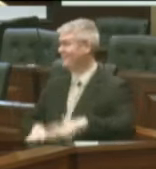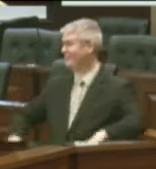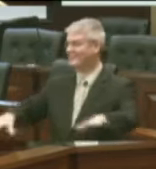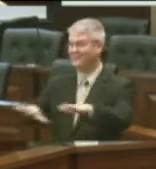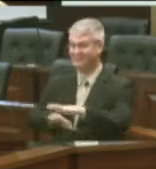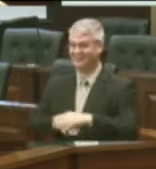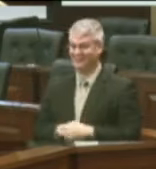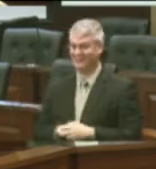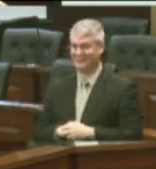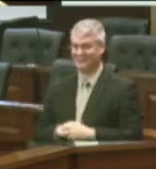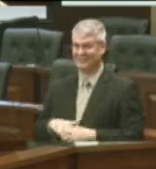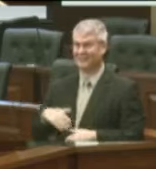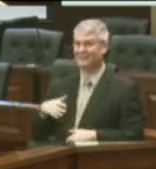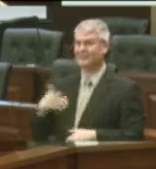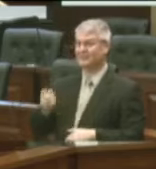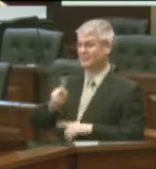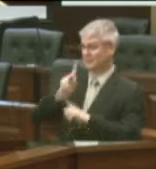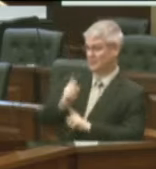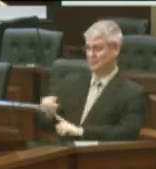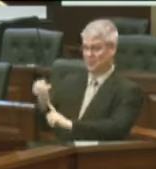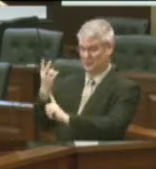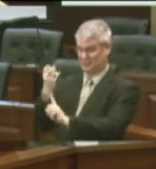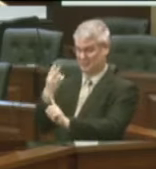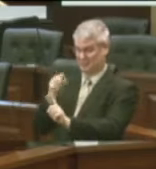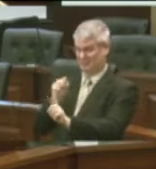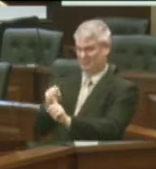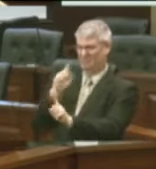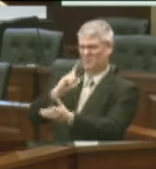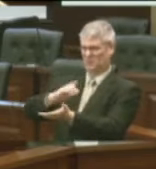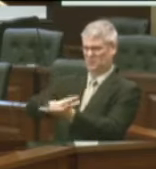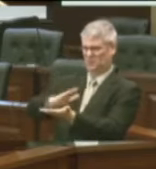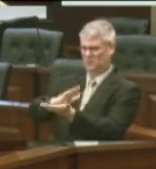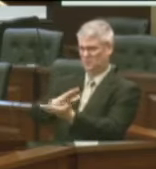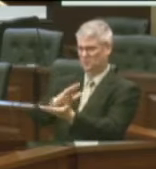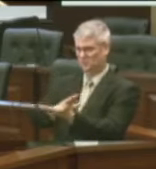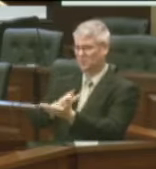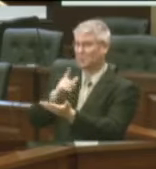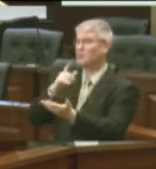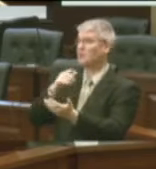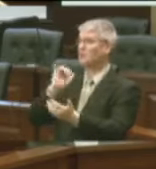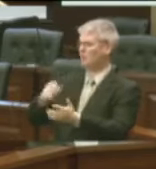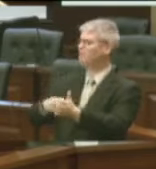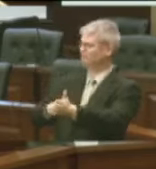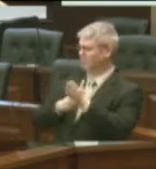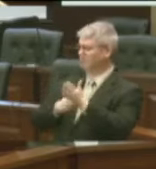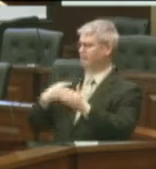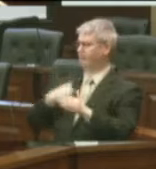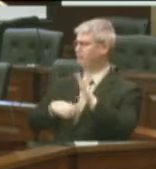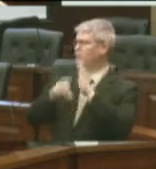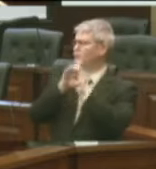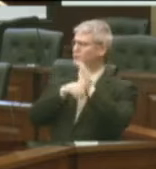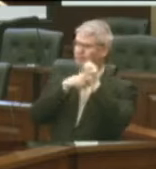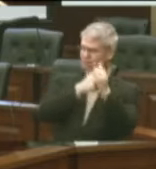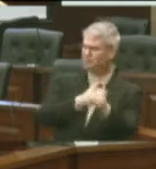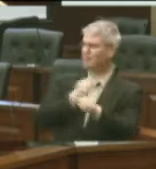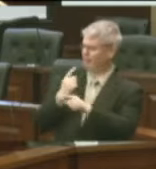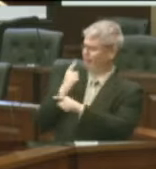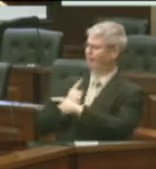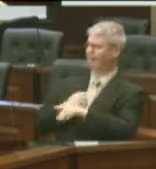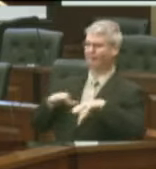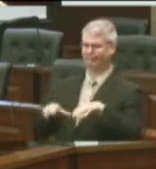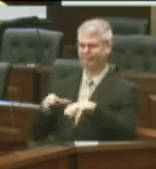our constitutional and our moral responsibility, and it's my top priority as governor. My goal is to